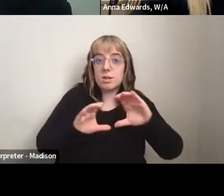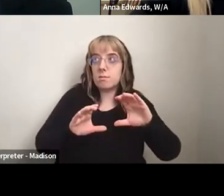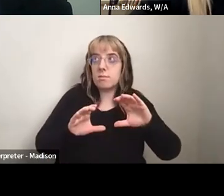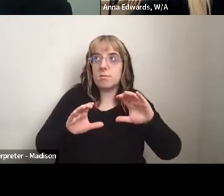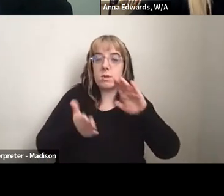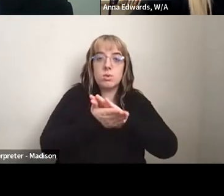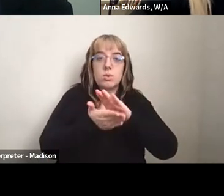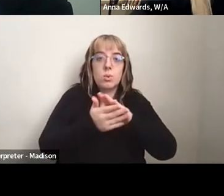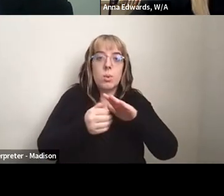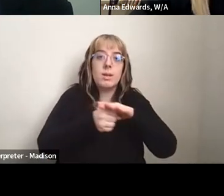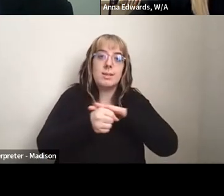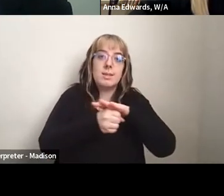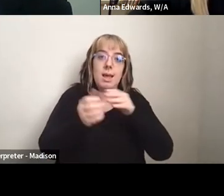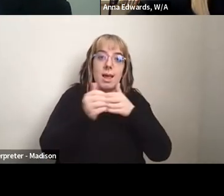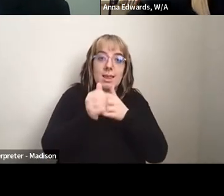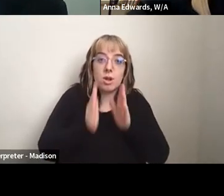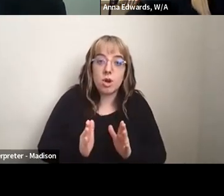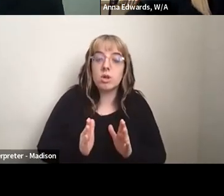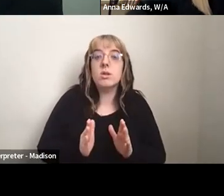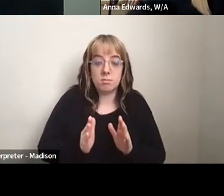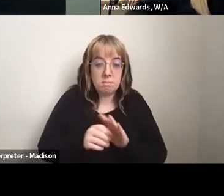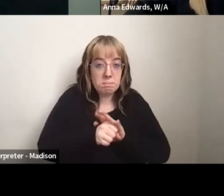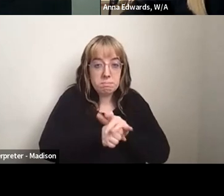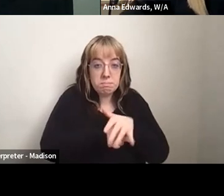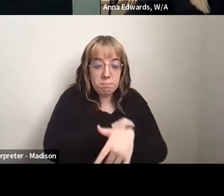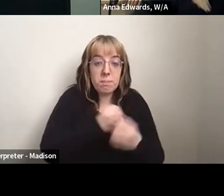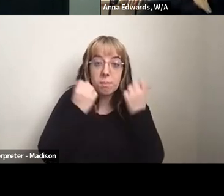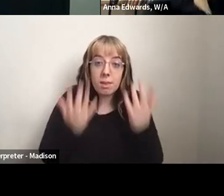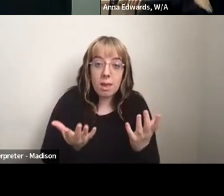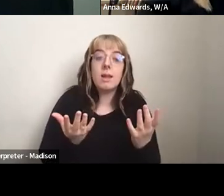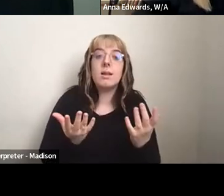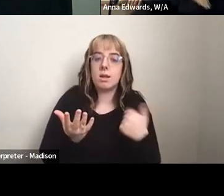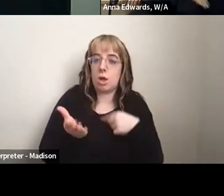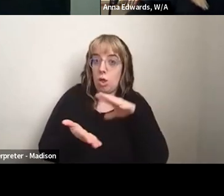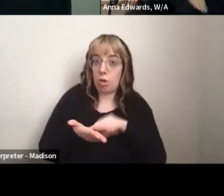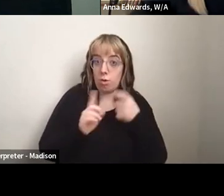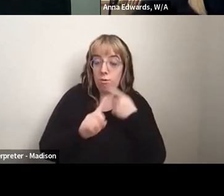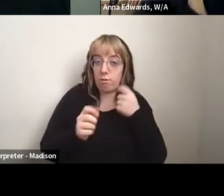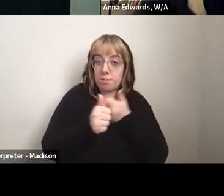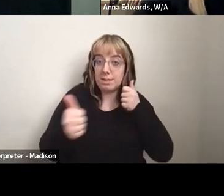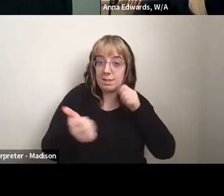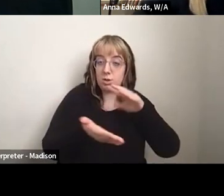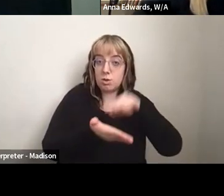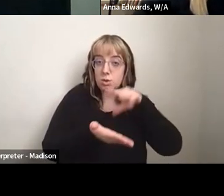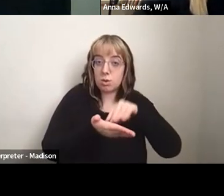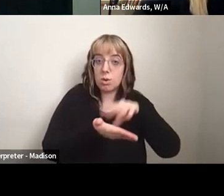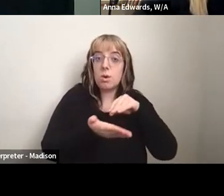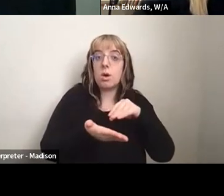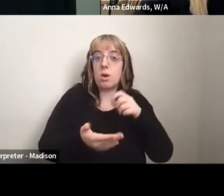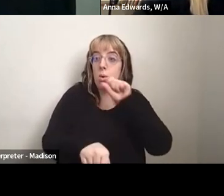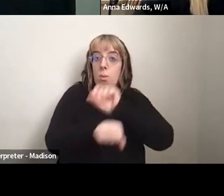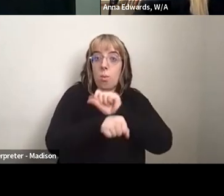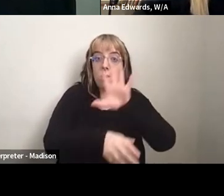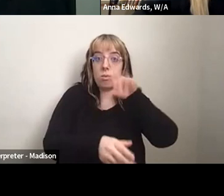school site leaders. So what we found during distance learning, our participation